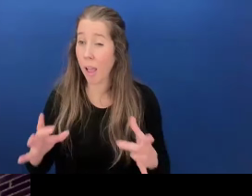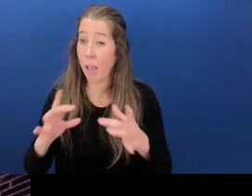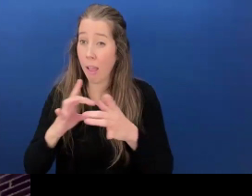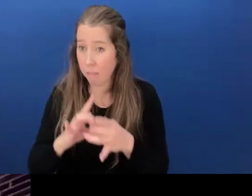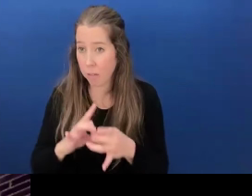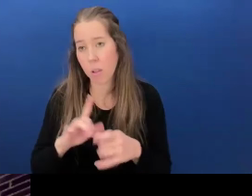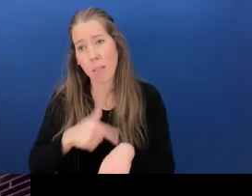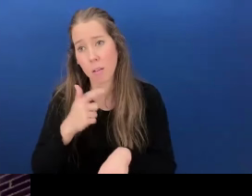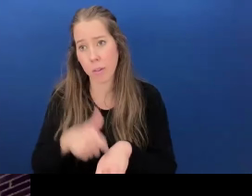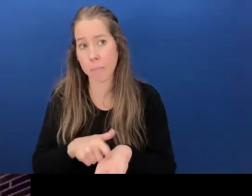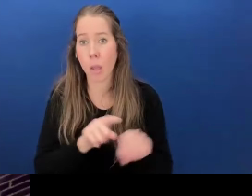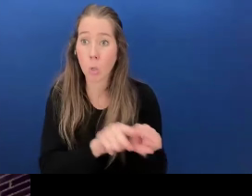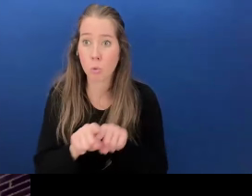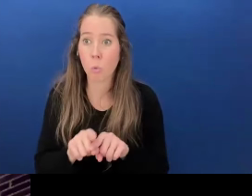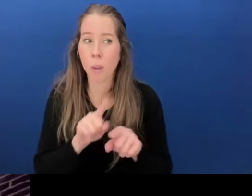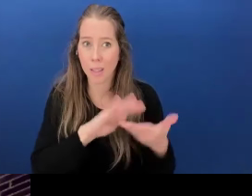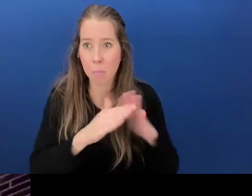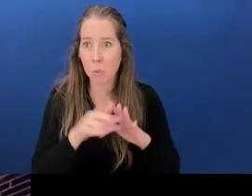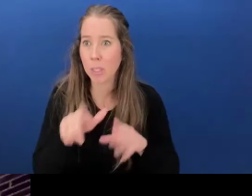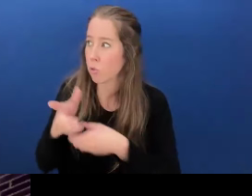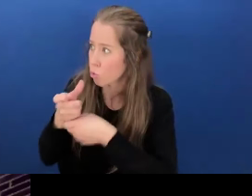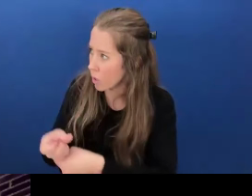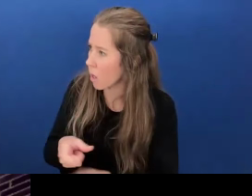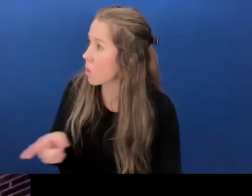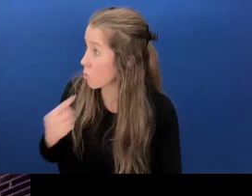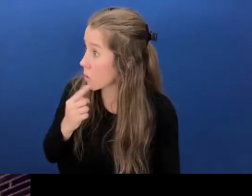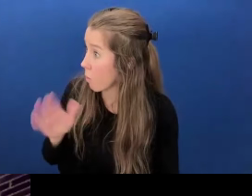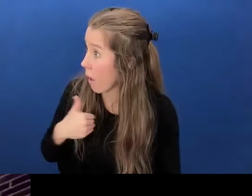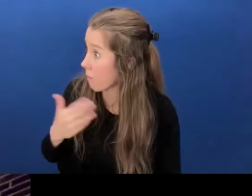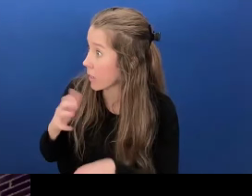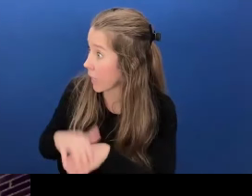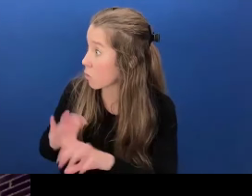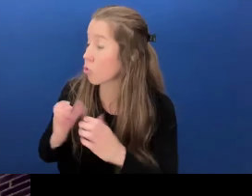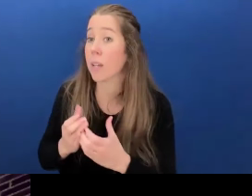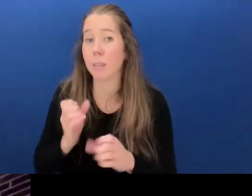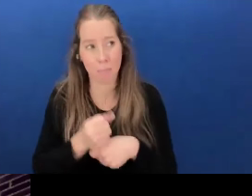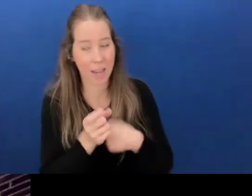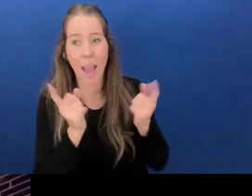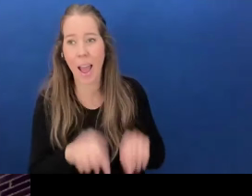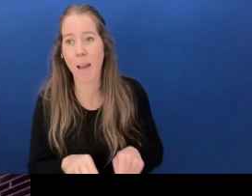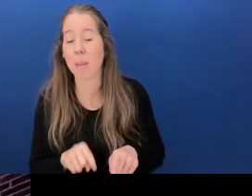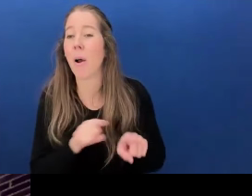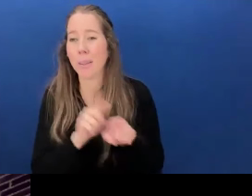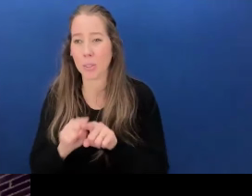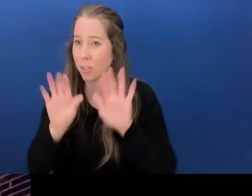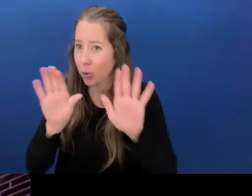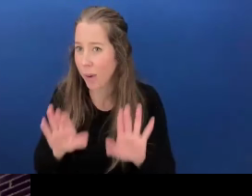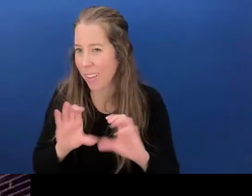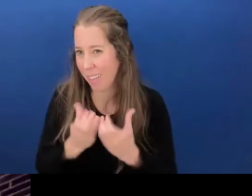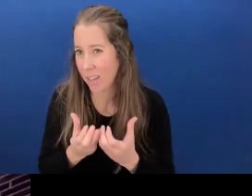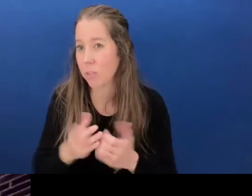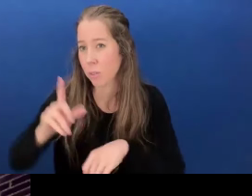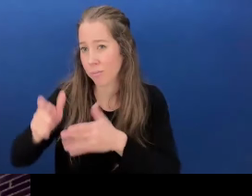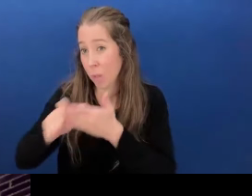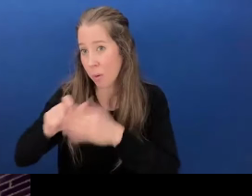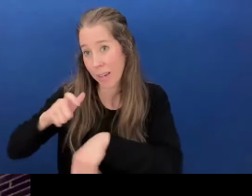from those communities for them to trust, like, oh, you said there's gonna be an English class, you made it happen, and it was a great class. So it takes time,